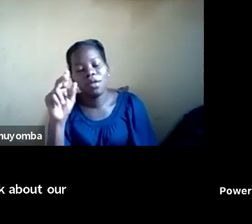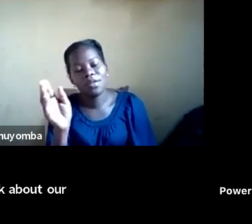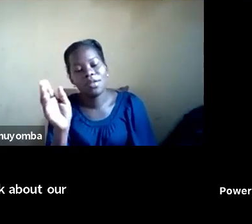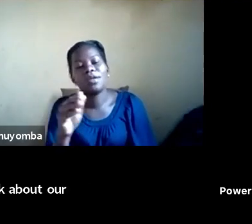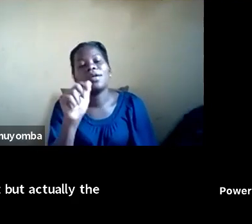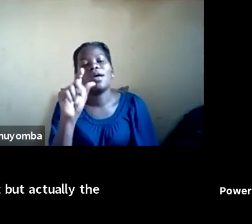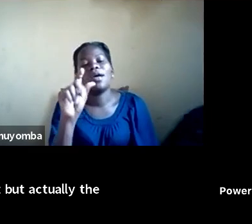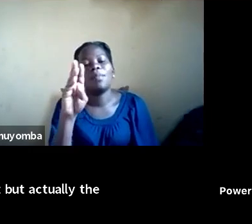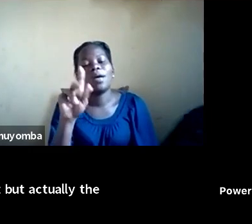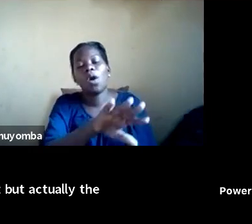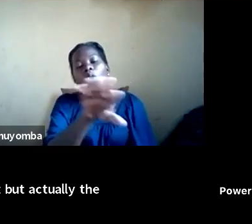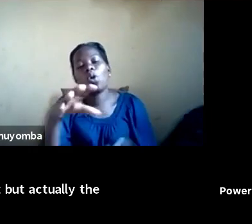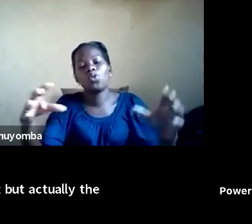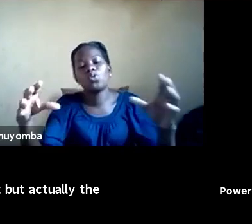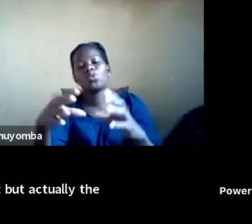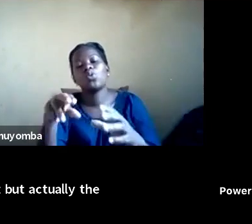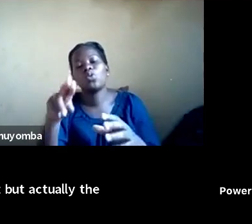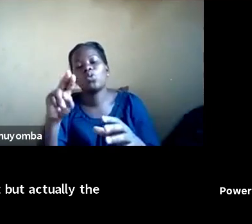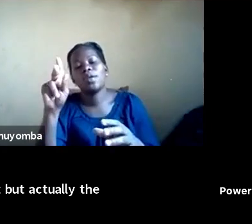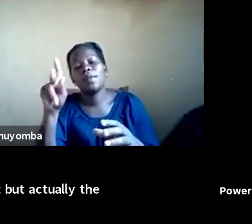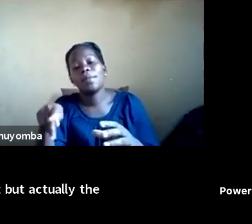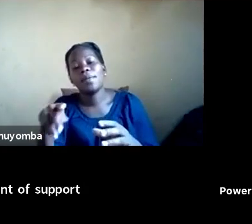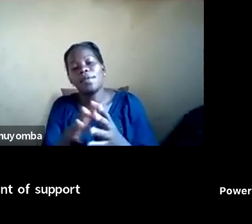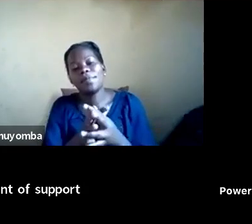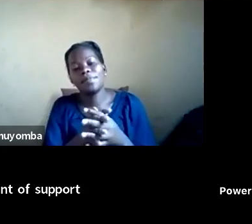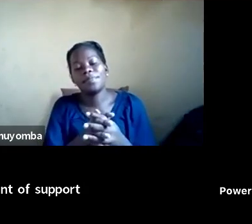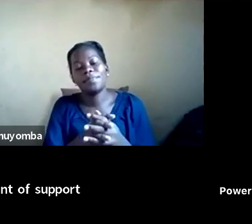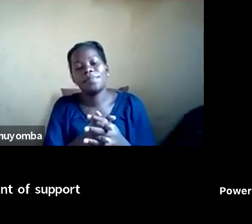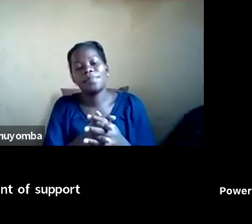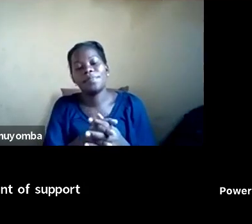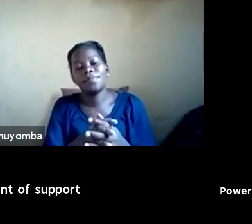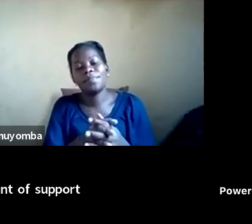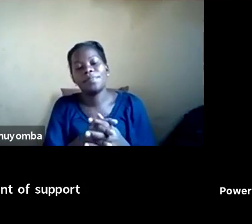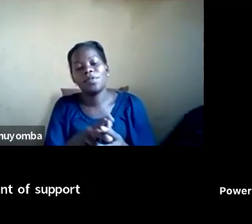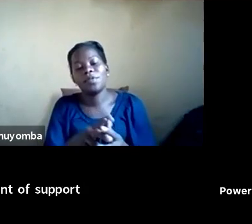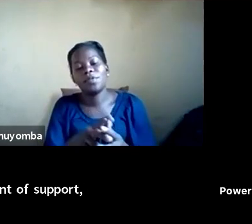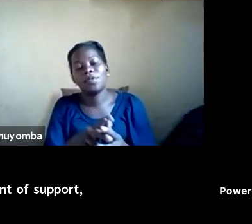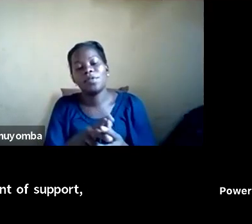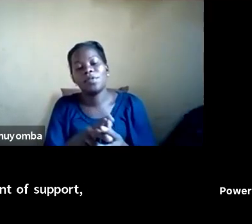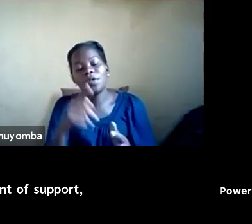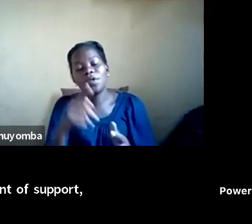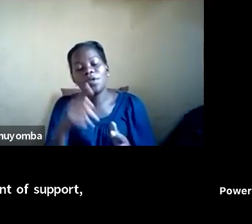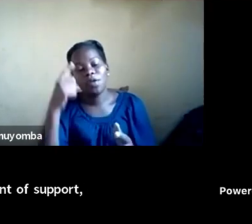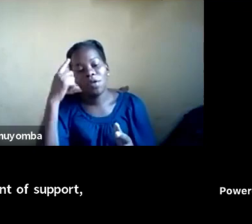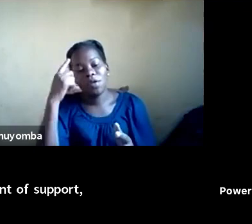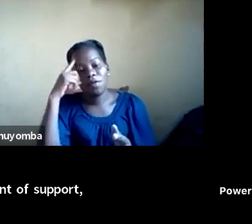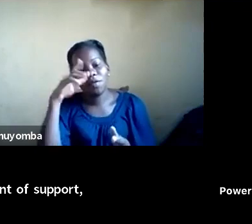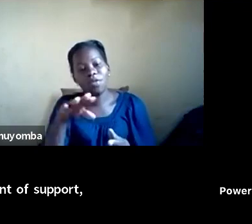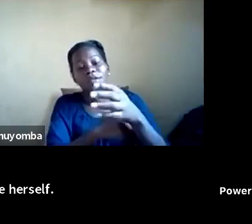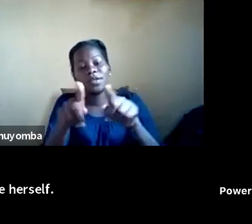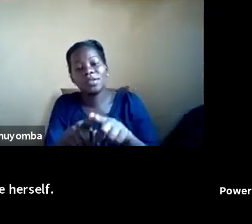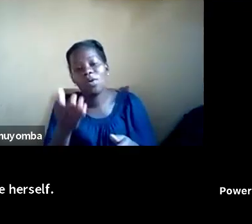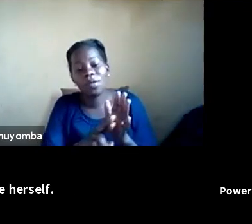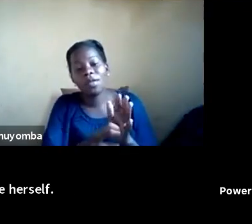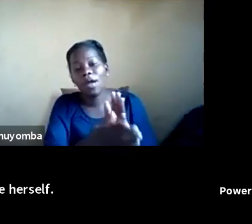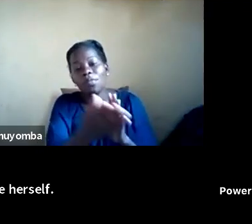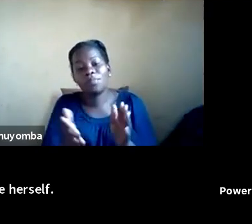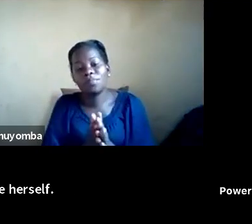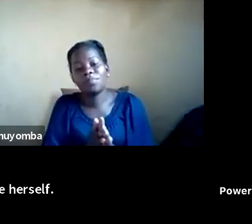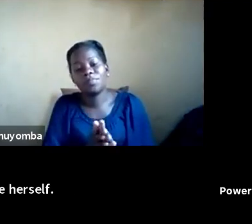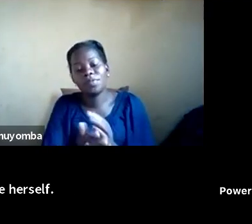the UNDP for the amount of support, including the resident representative herself, the passion with which